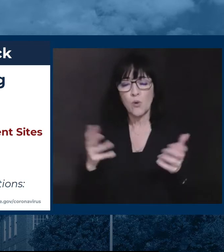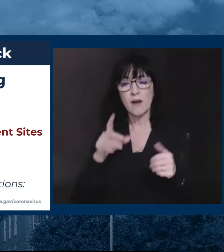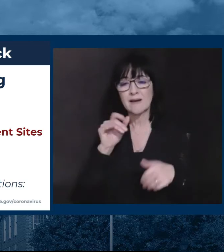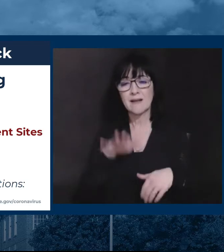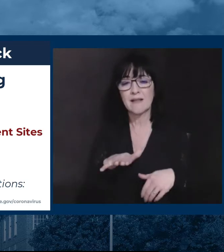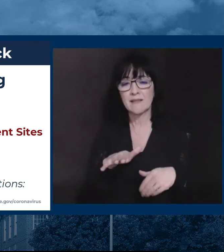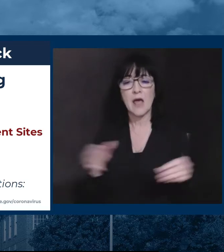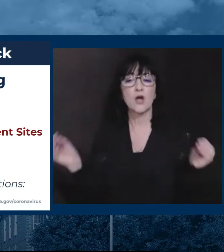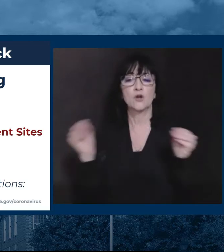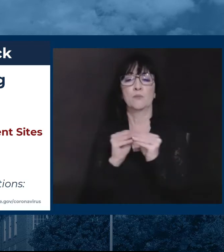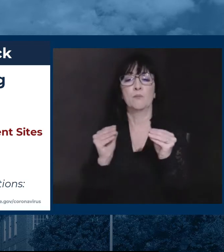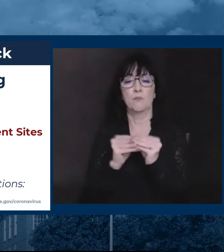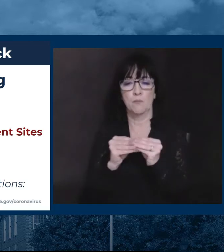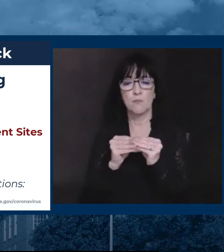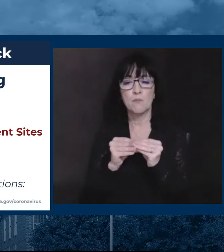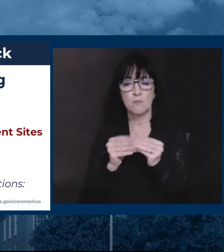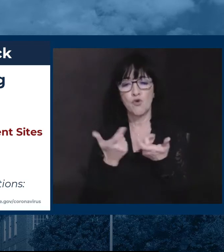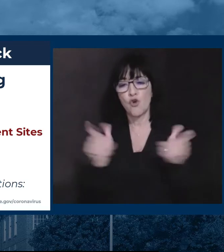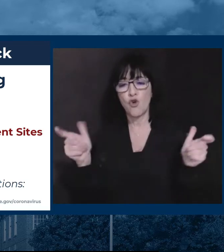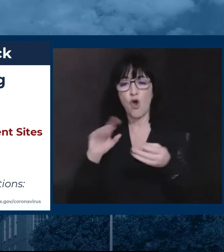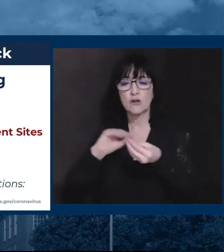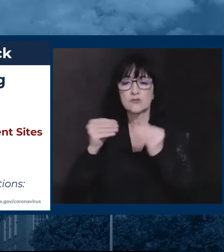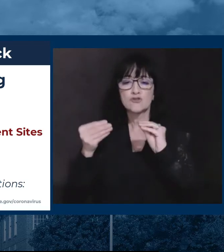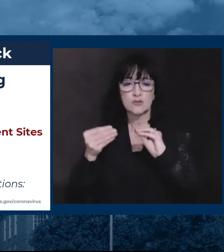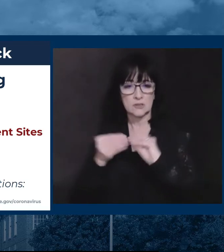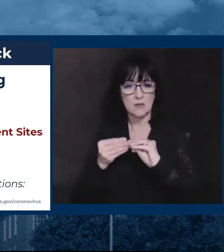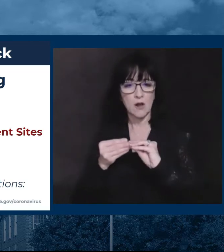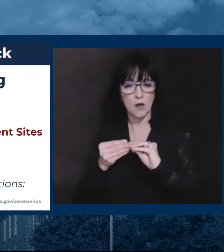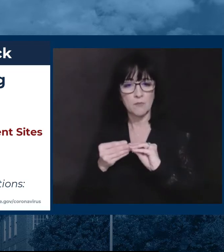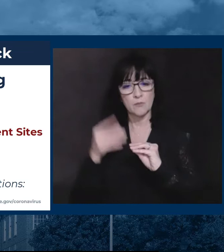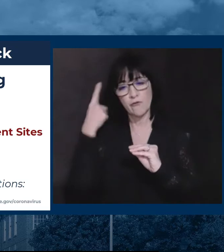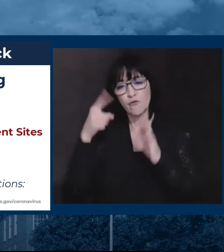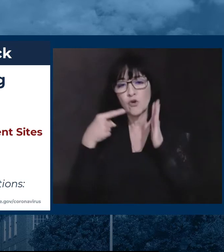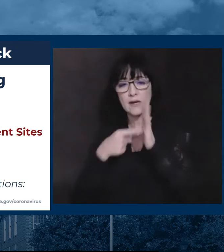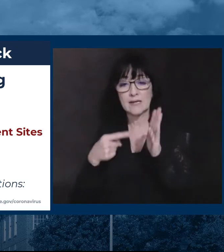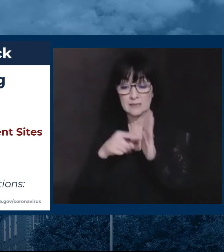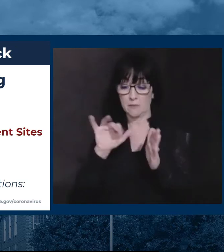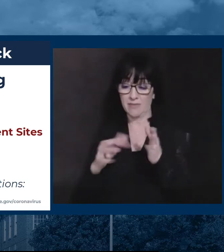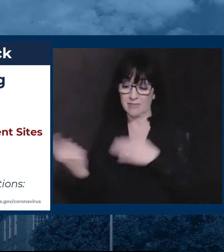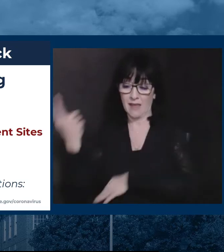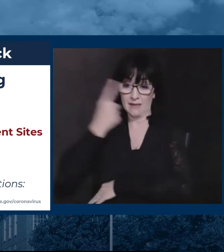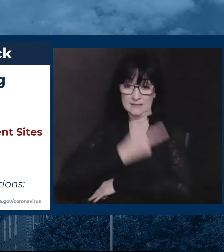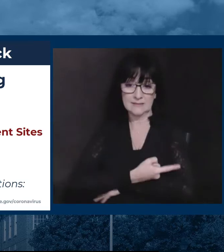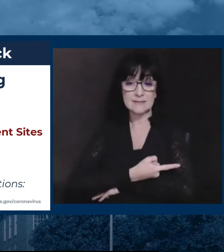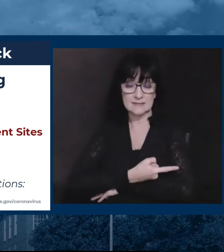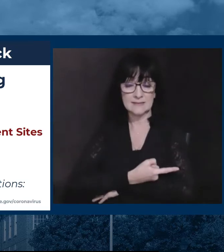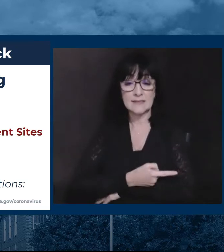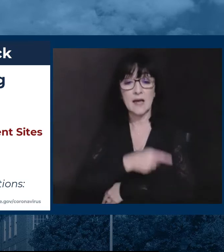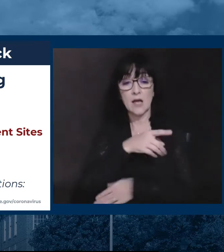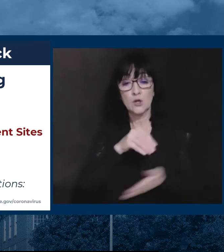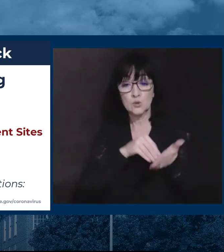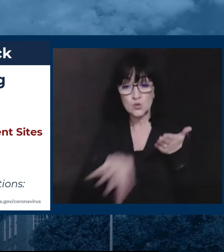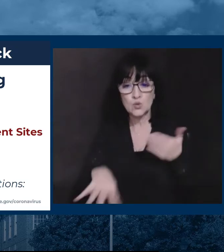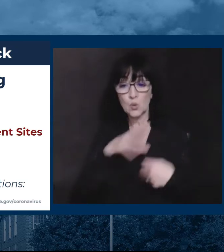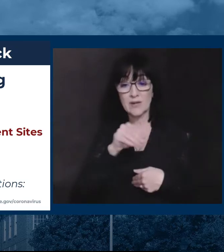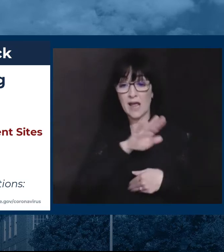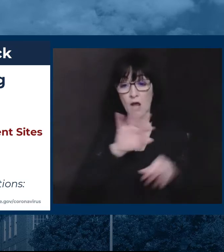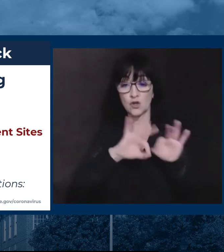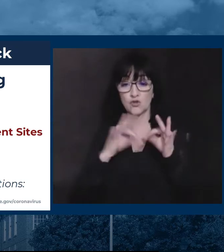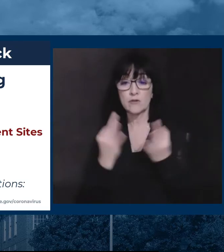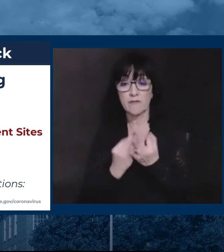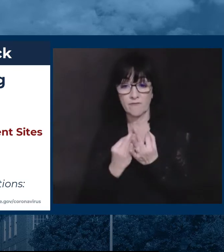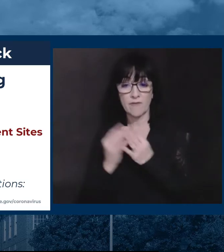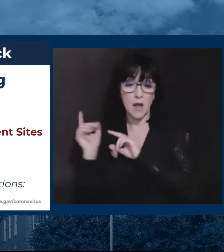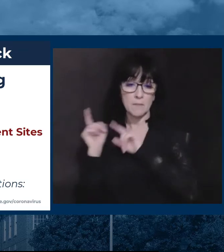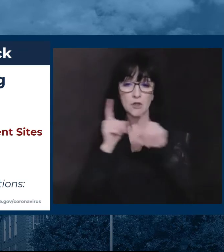scale basis. You might, for example, have a day when your students and their families might be able to come in and